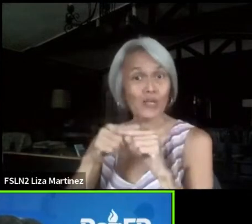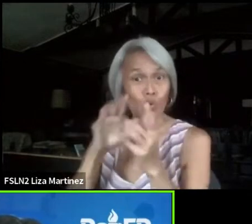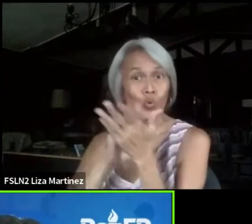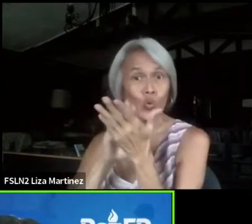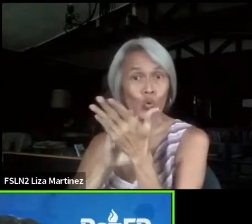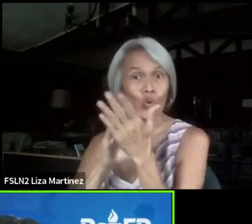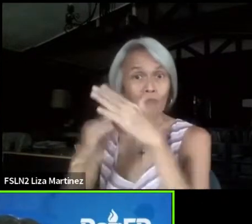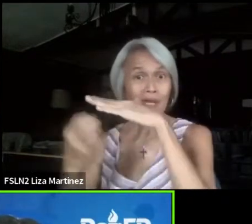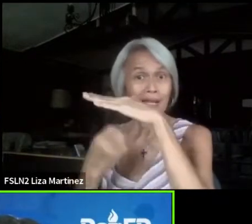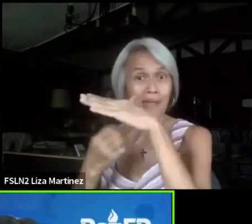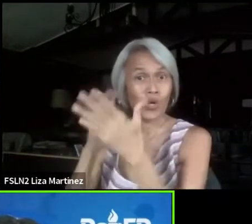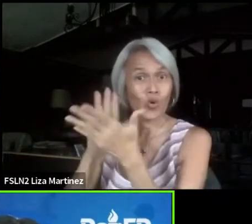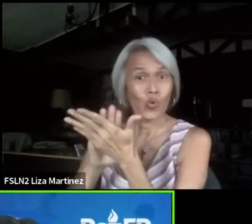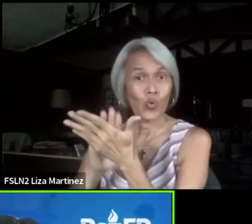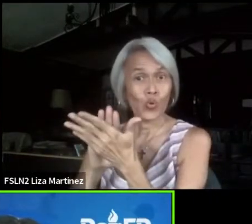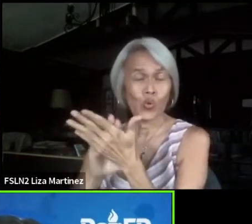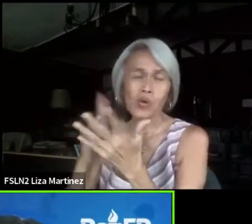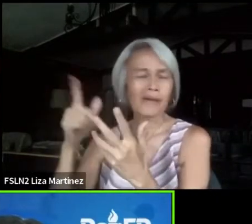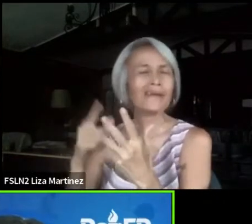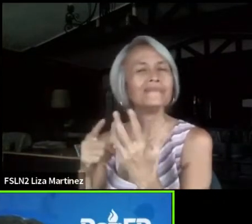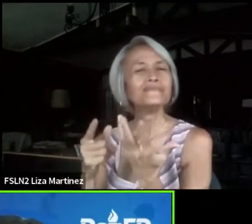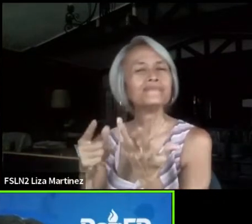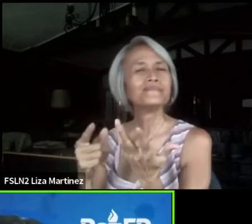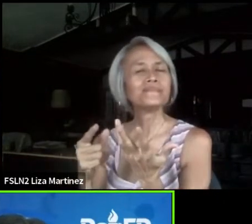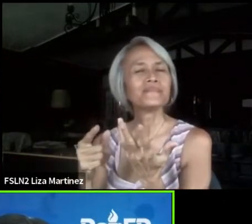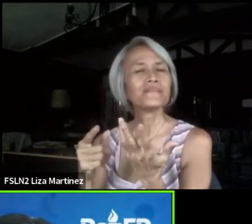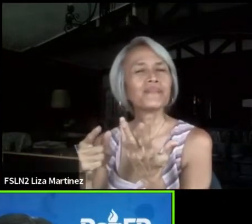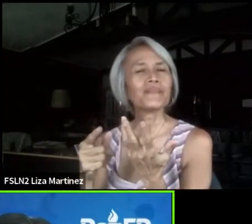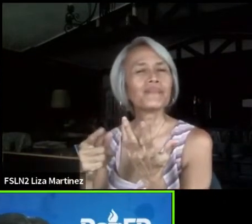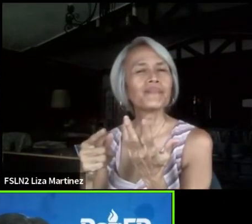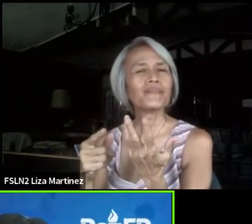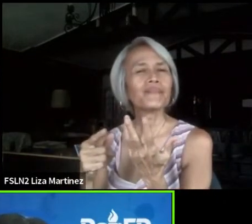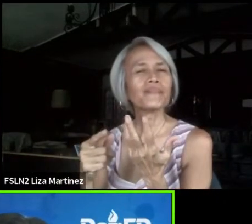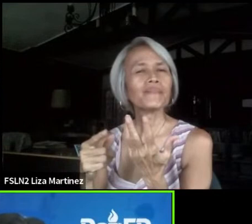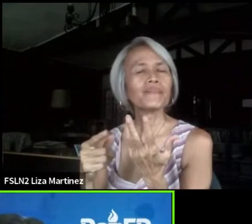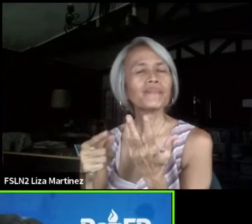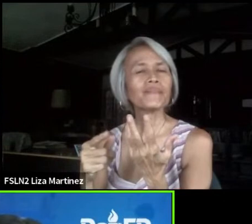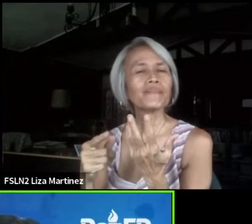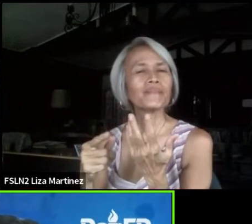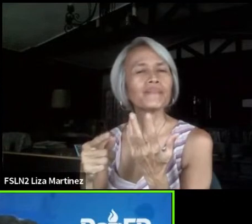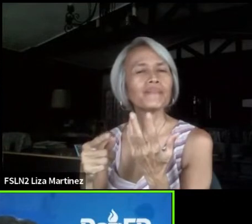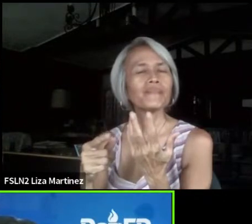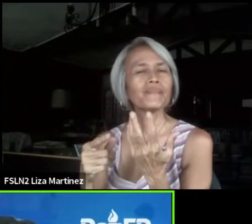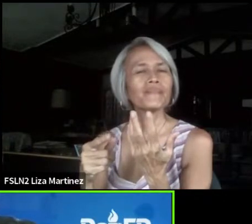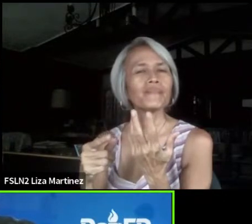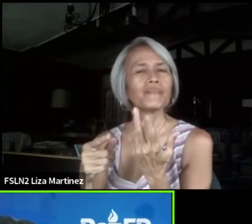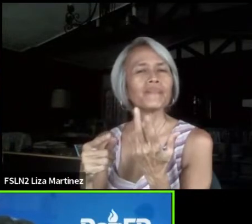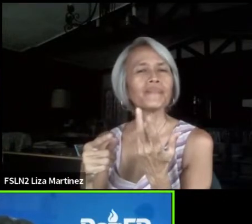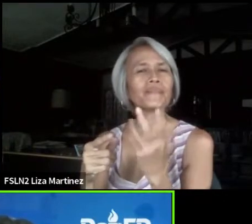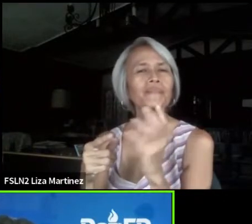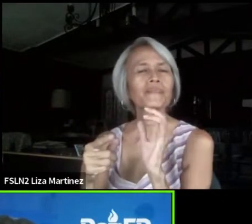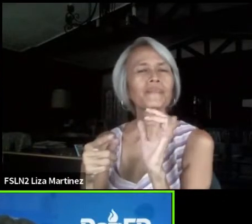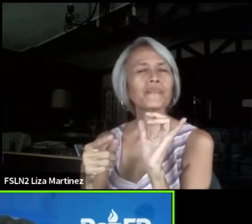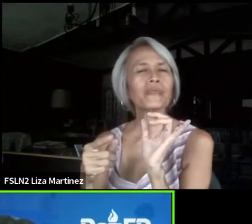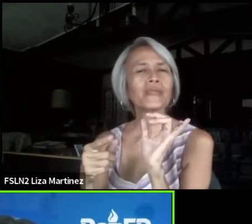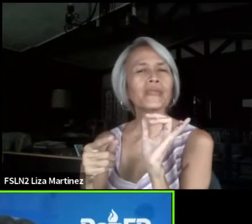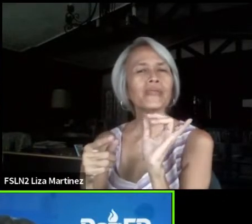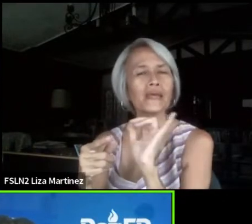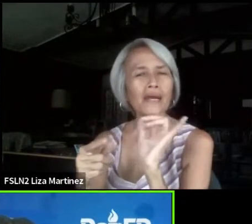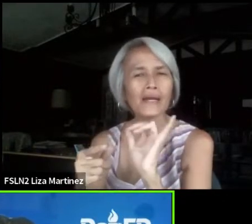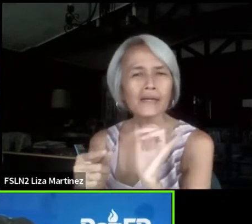elementary schools, particularly our schools, for the key stage one,